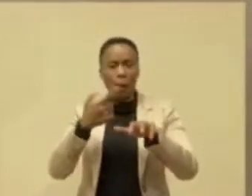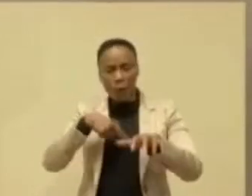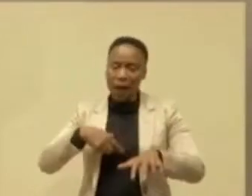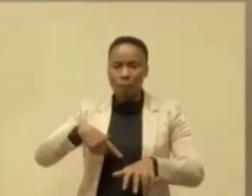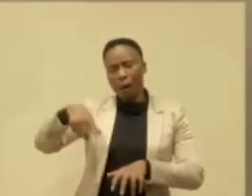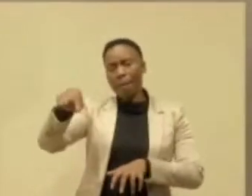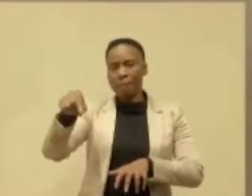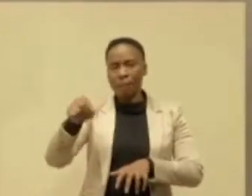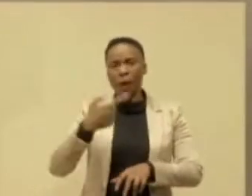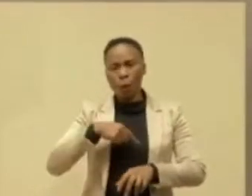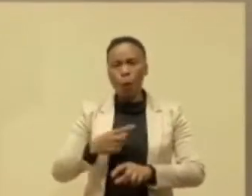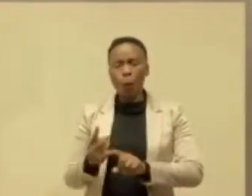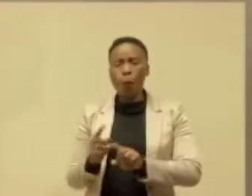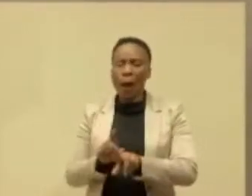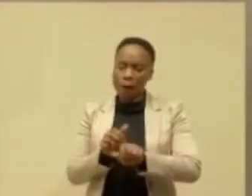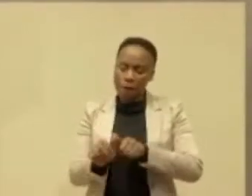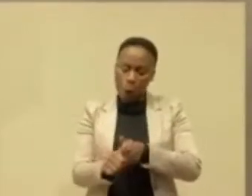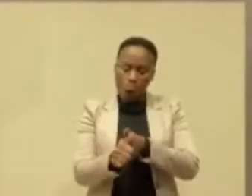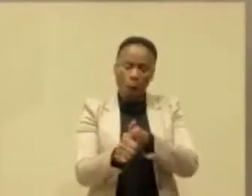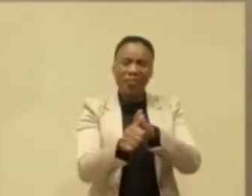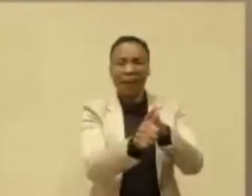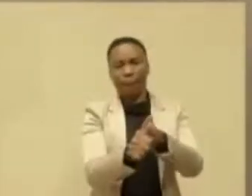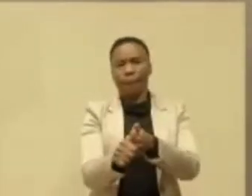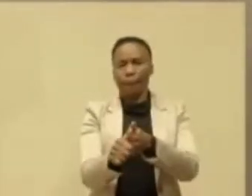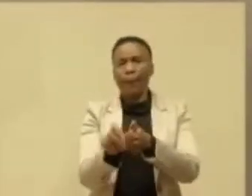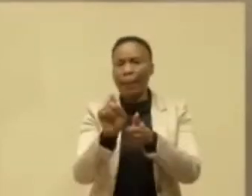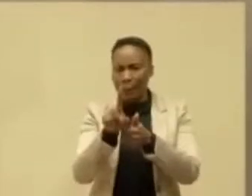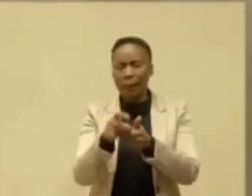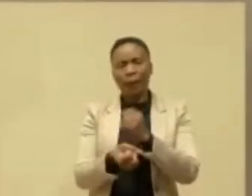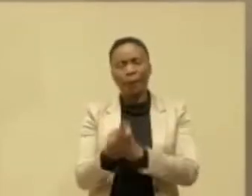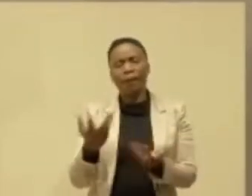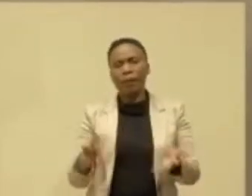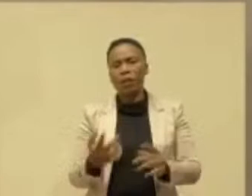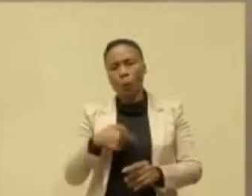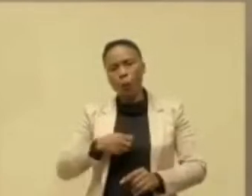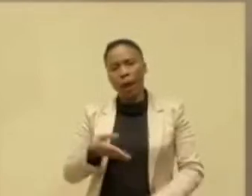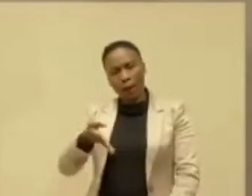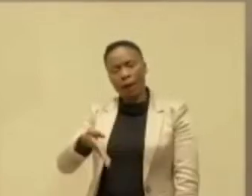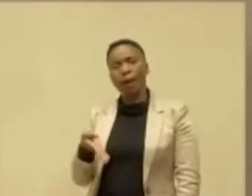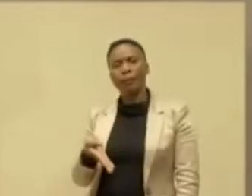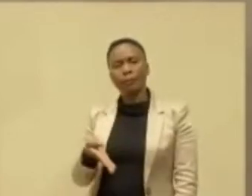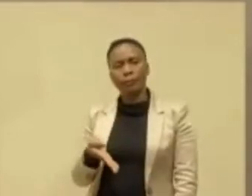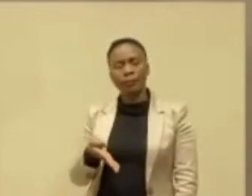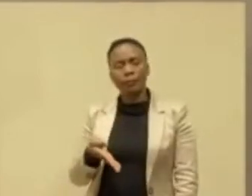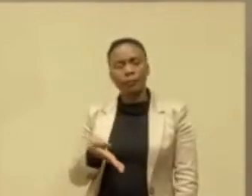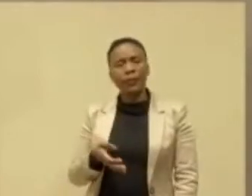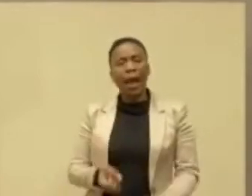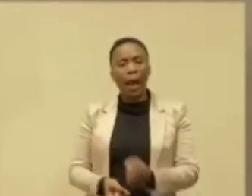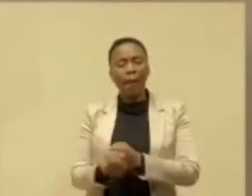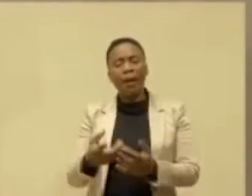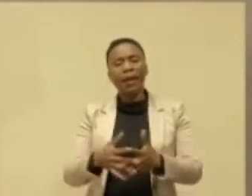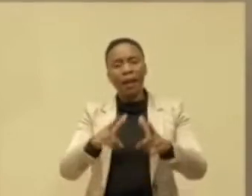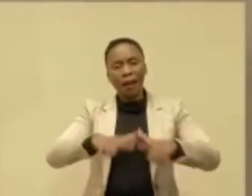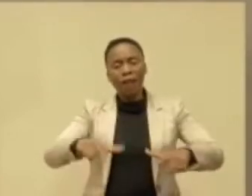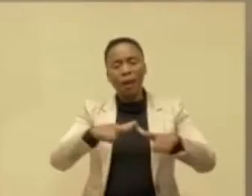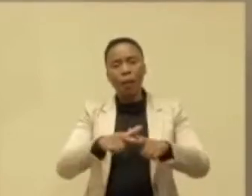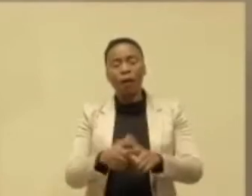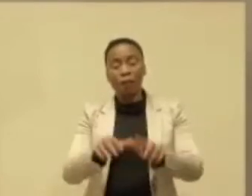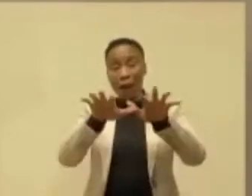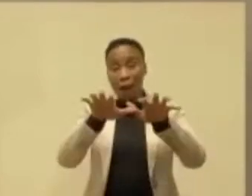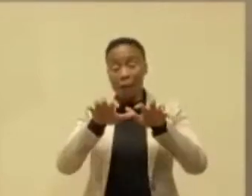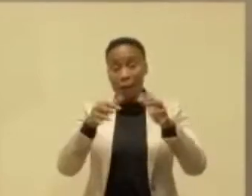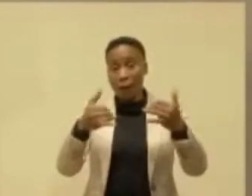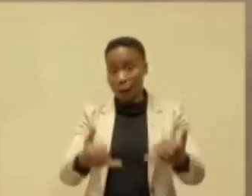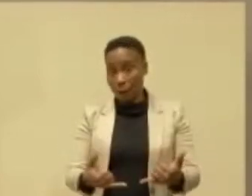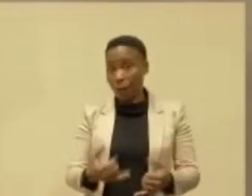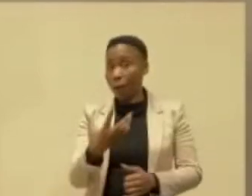and we were coming mumraha and it happened and it happened at the level of parliament currently we